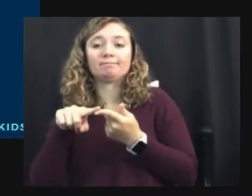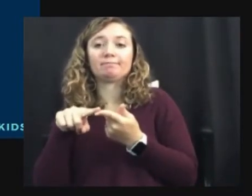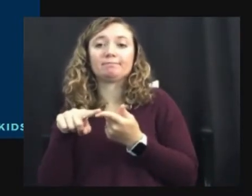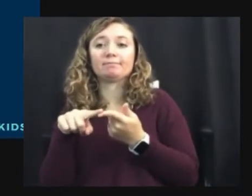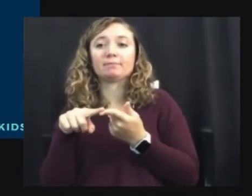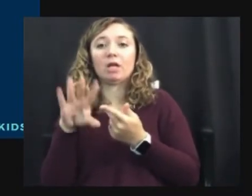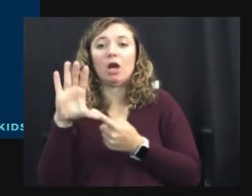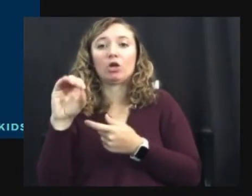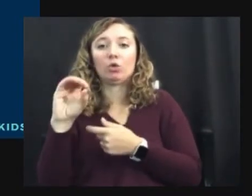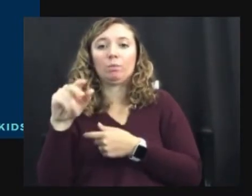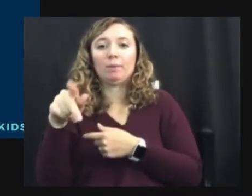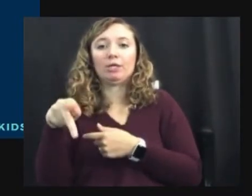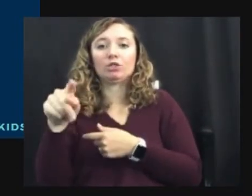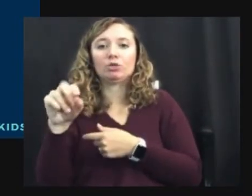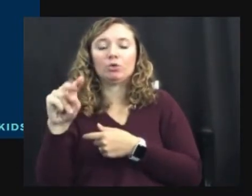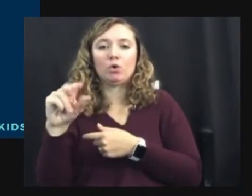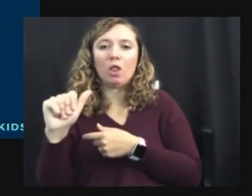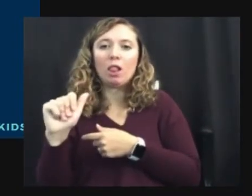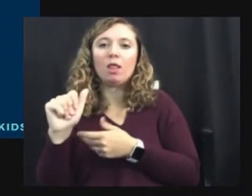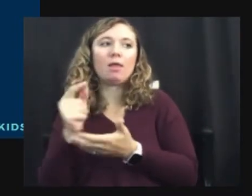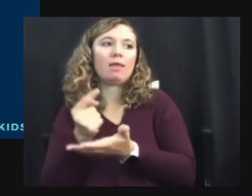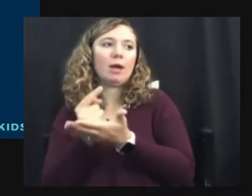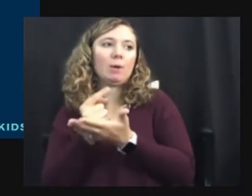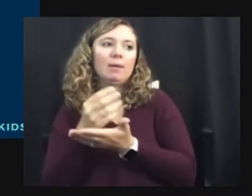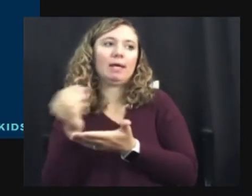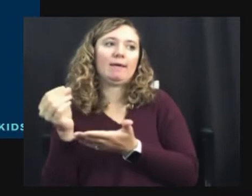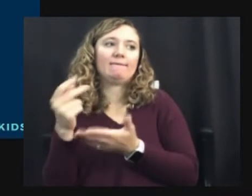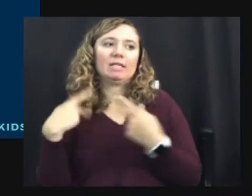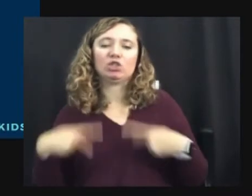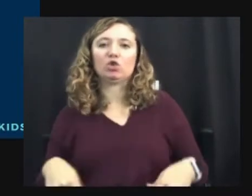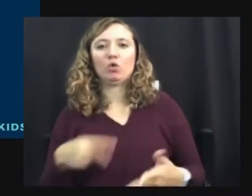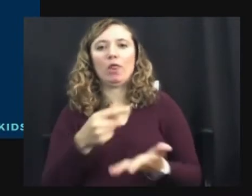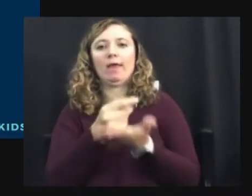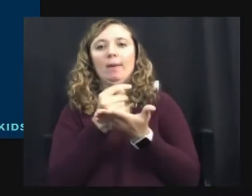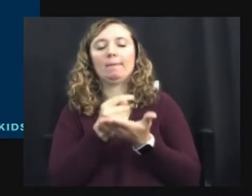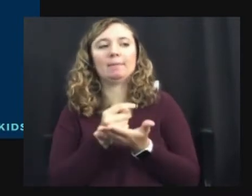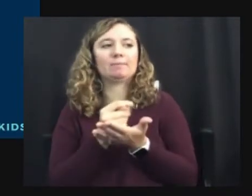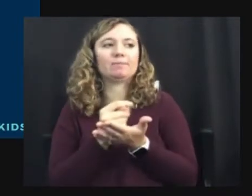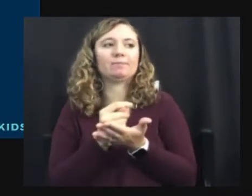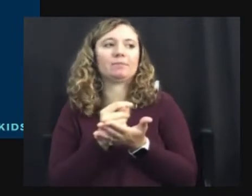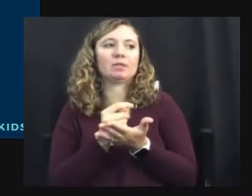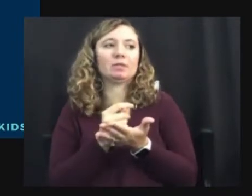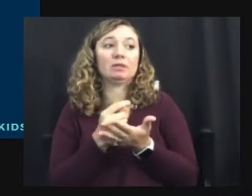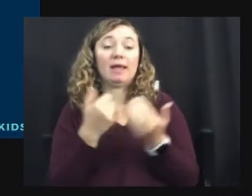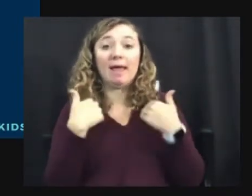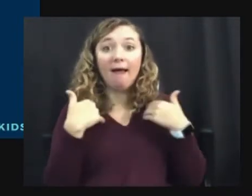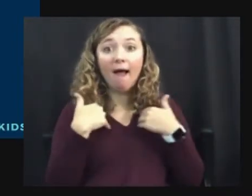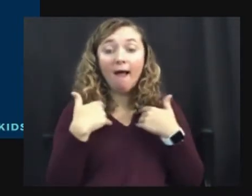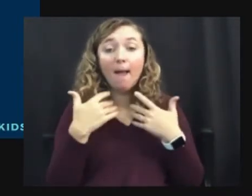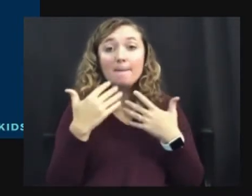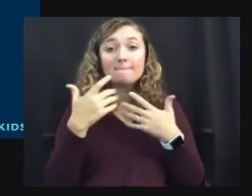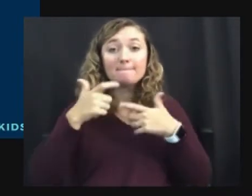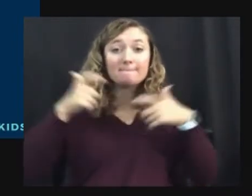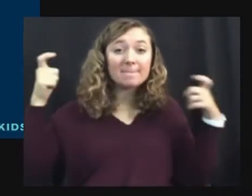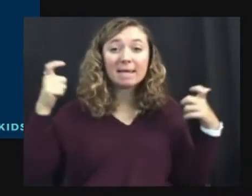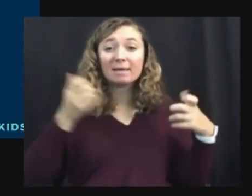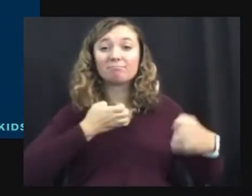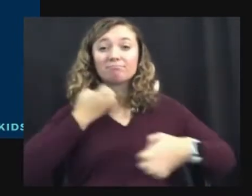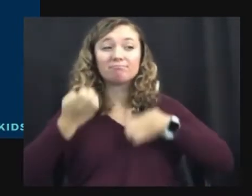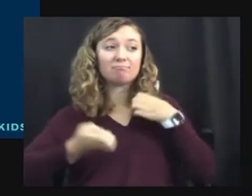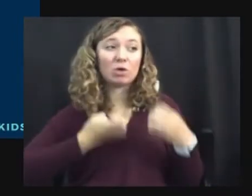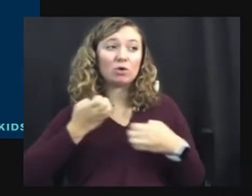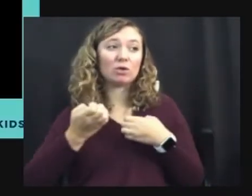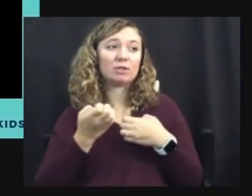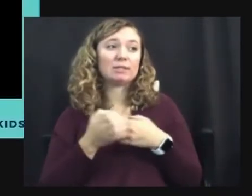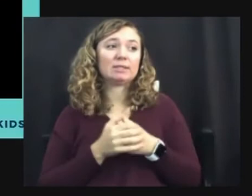which all young children have big emotions, or if they have sensory issues, they'll be referred to